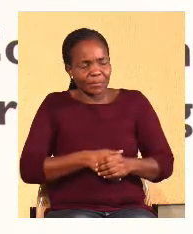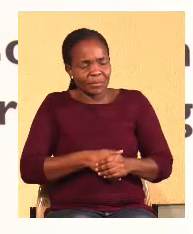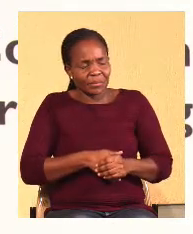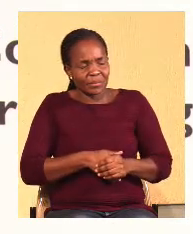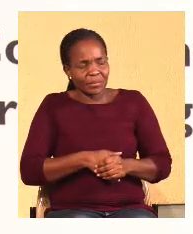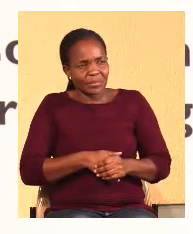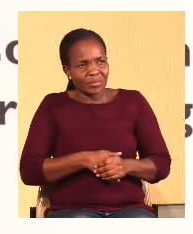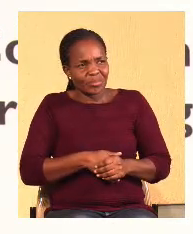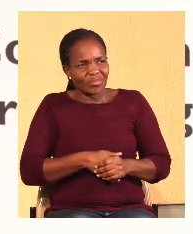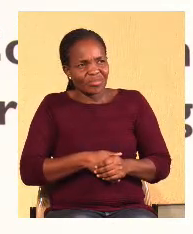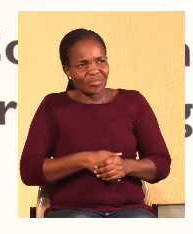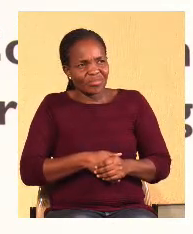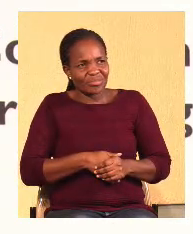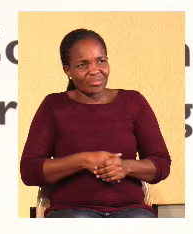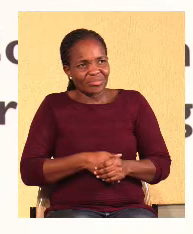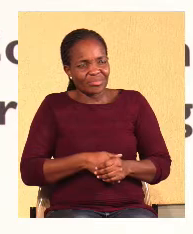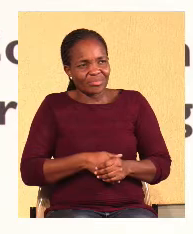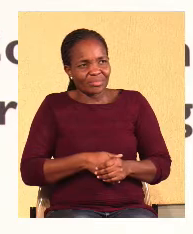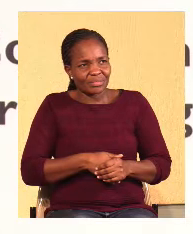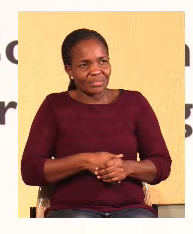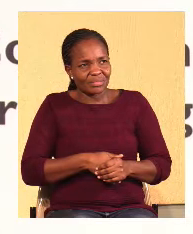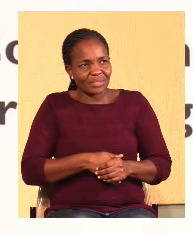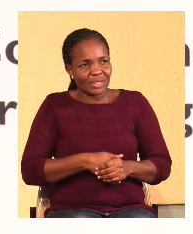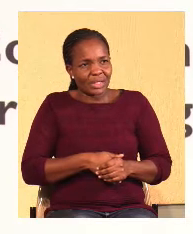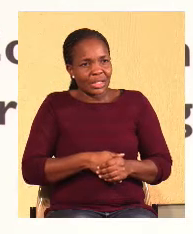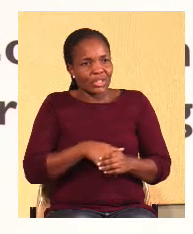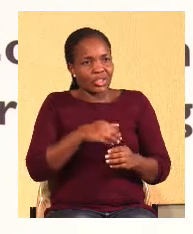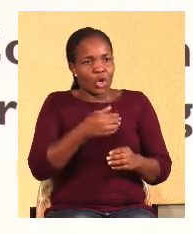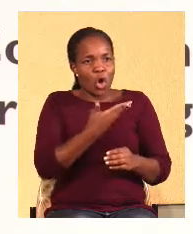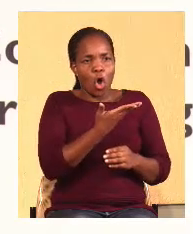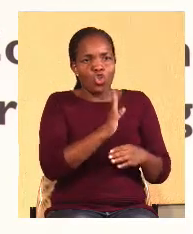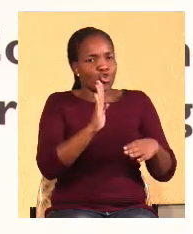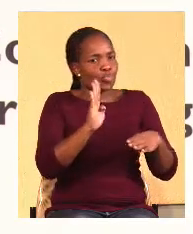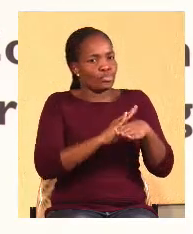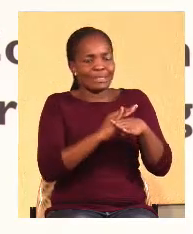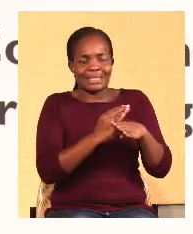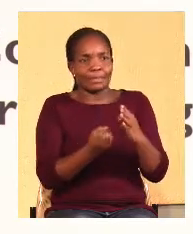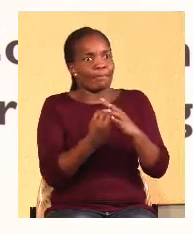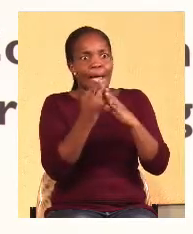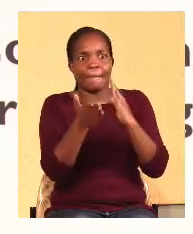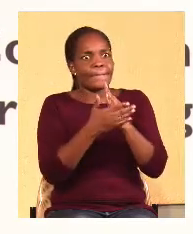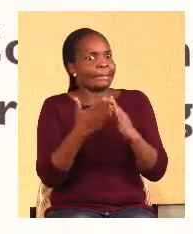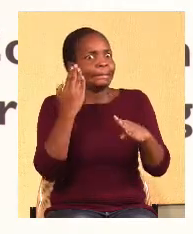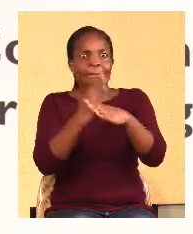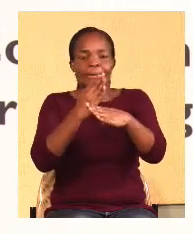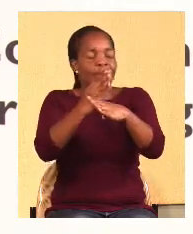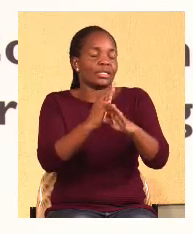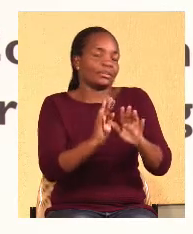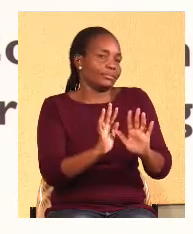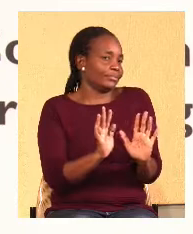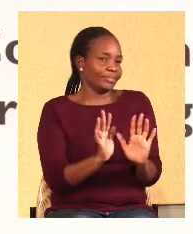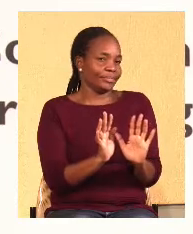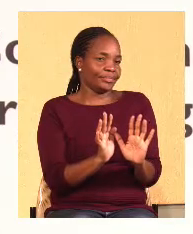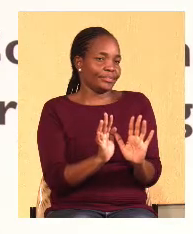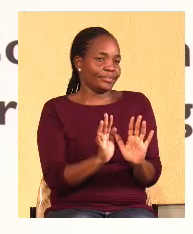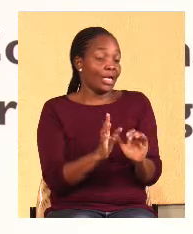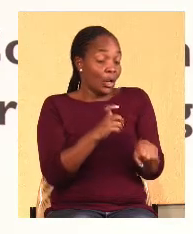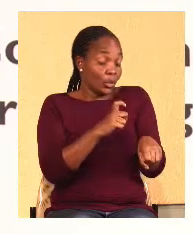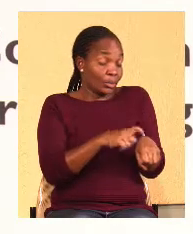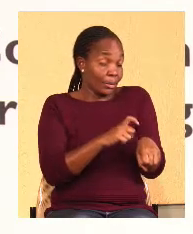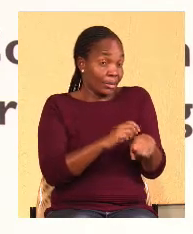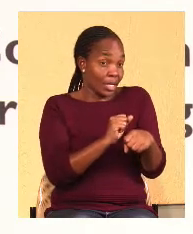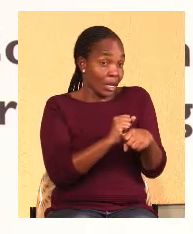just, everything will not get back to normal, as it were. Remember, we continue to be in a state of emergency for